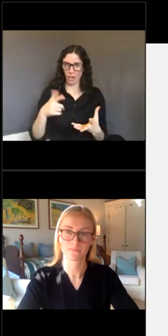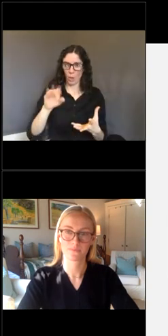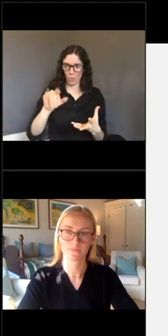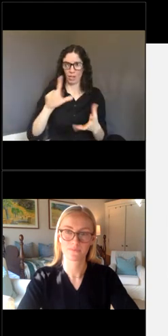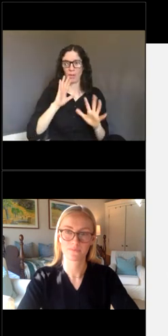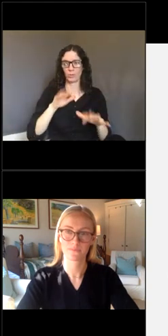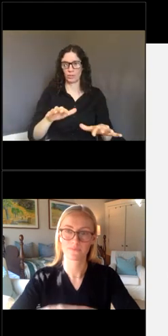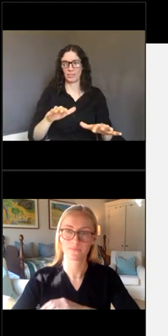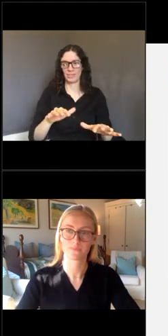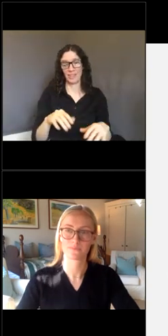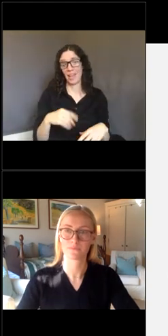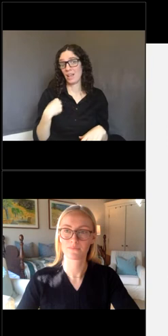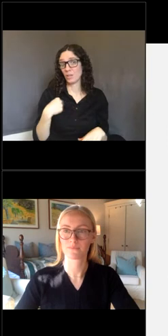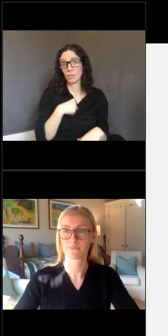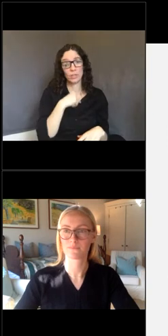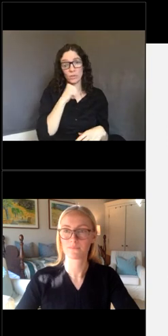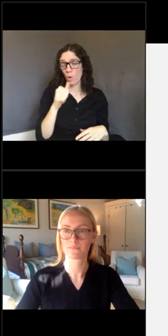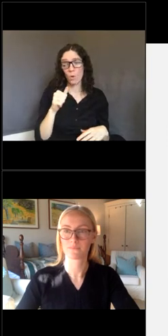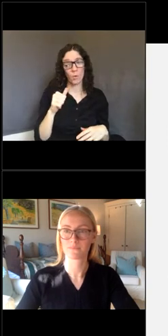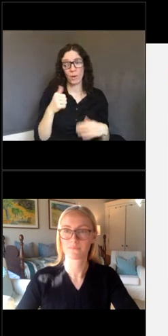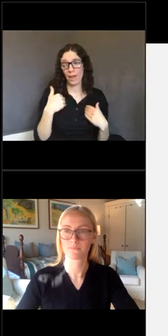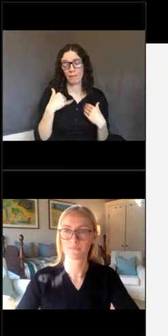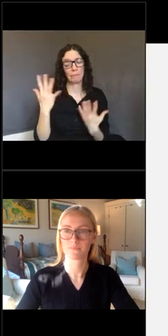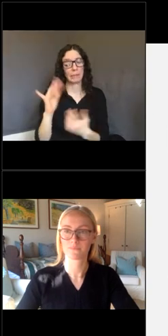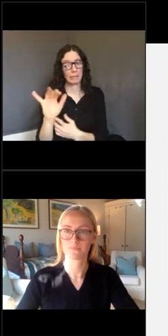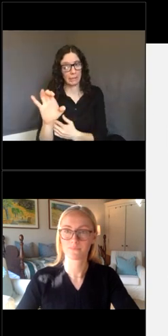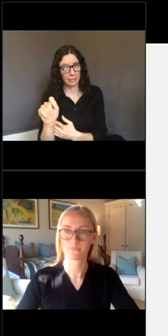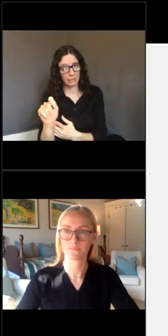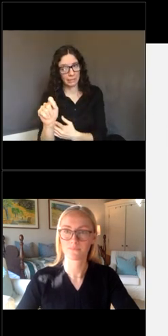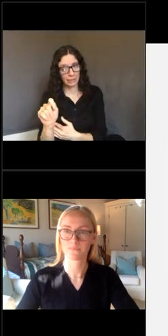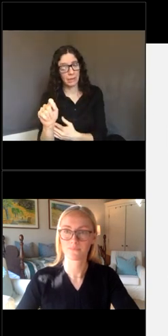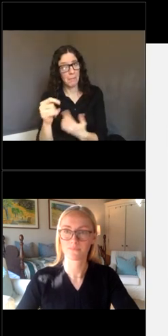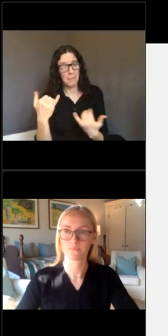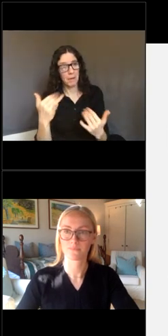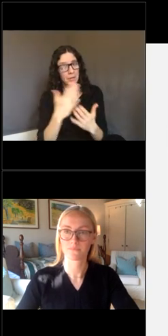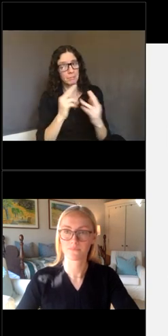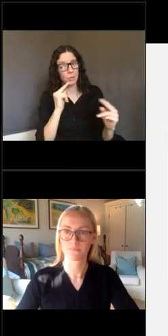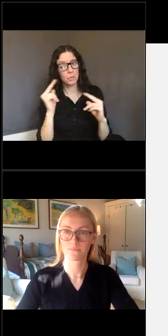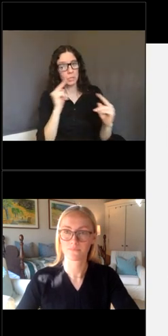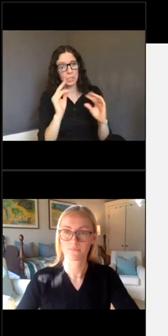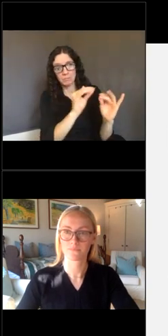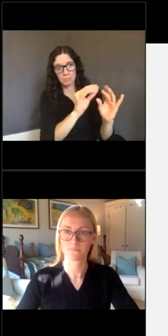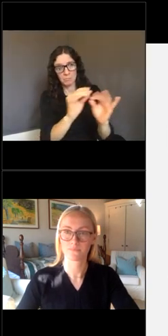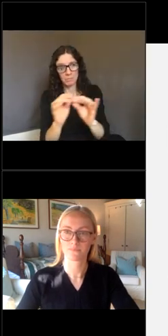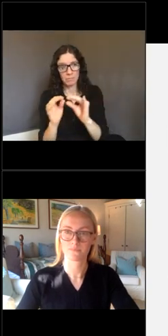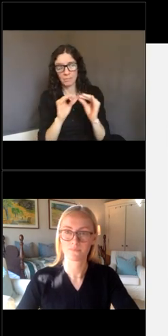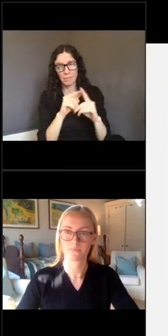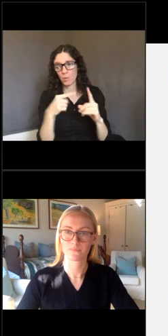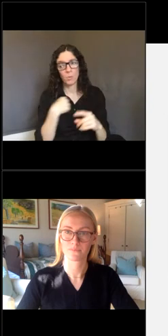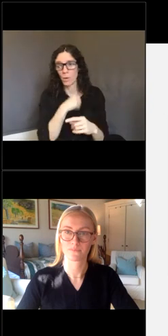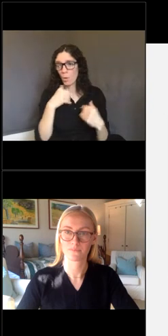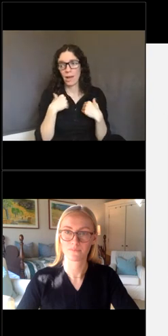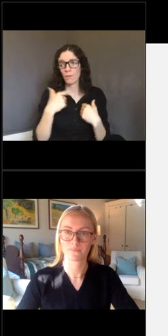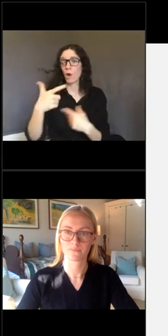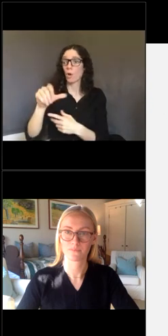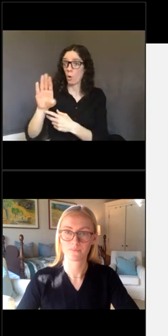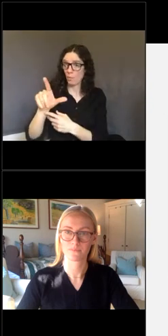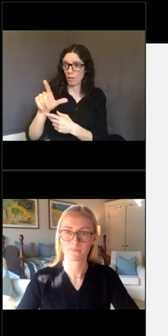yet, although there is negotiation, a global mechanism for dealing with conservation